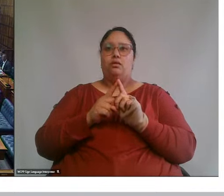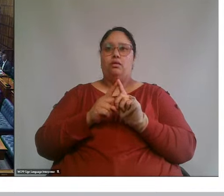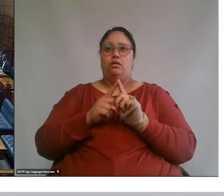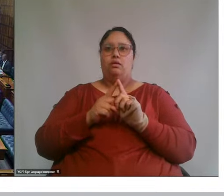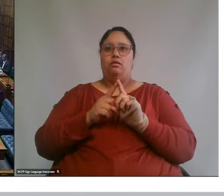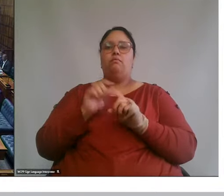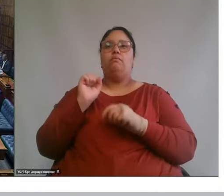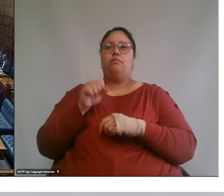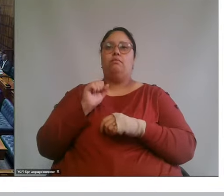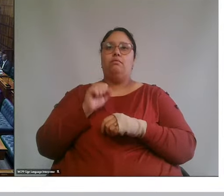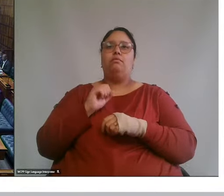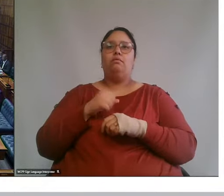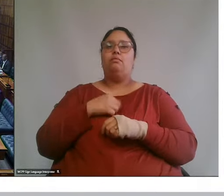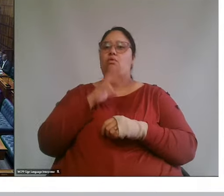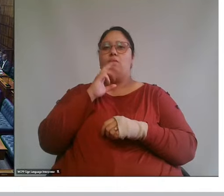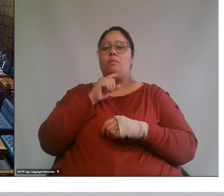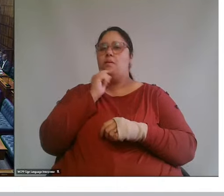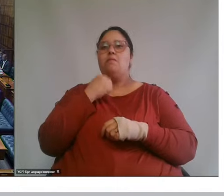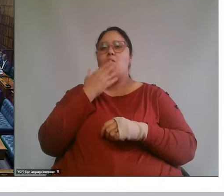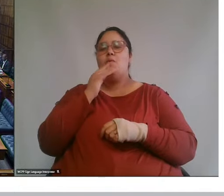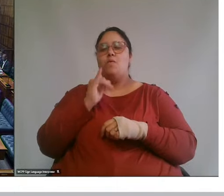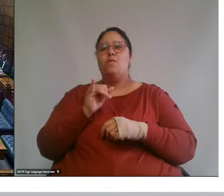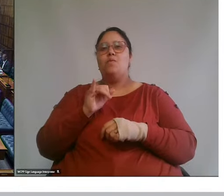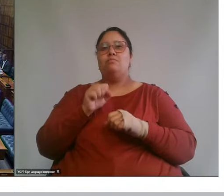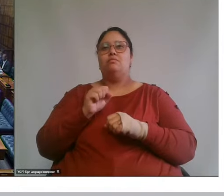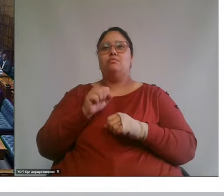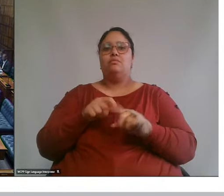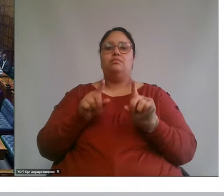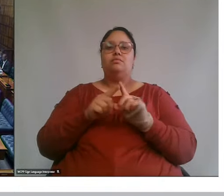of the board or CEO would like to make some opening